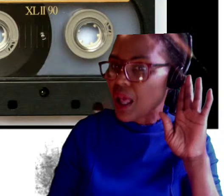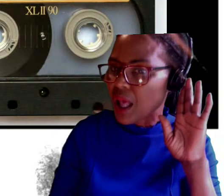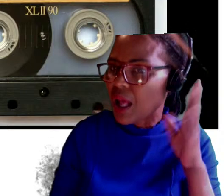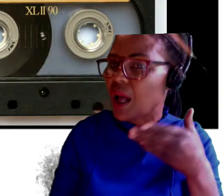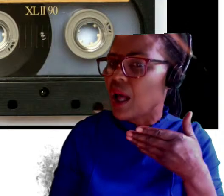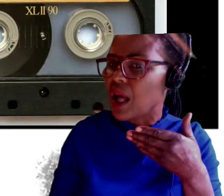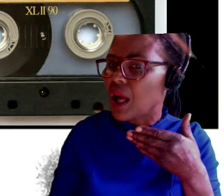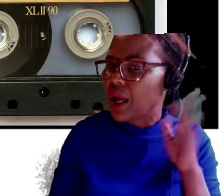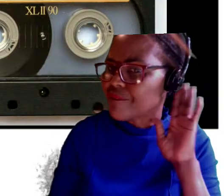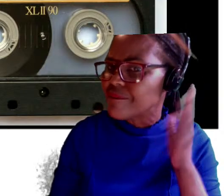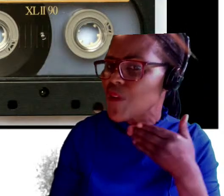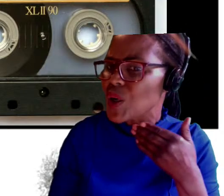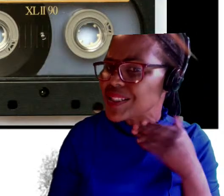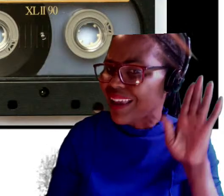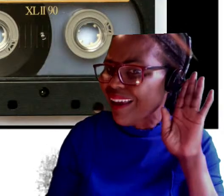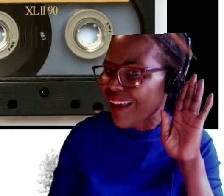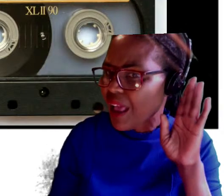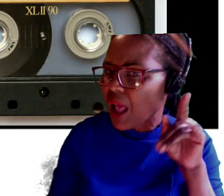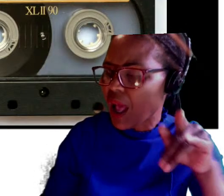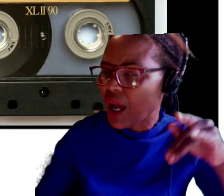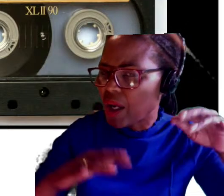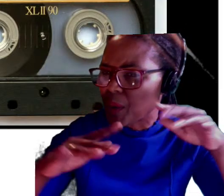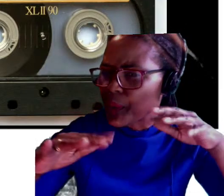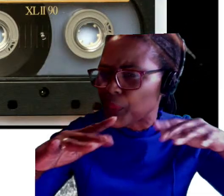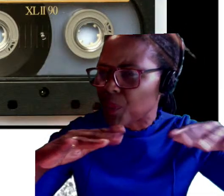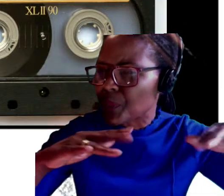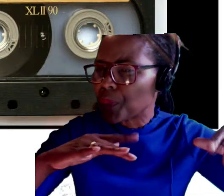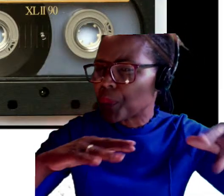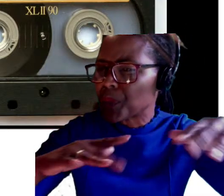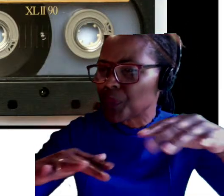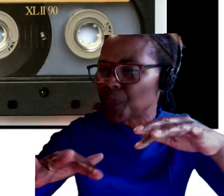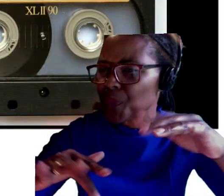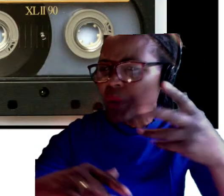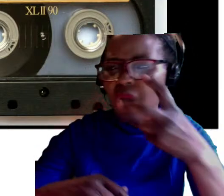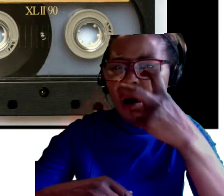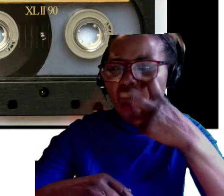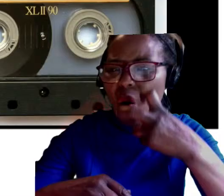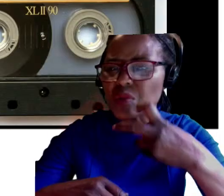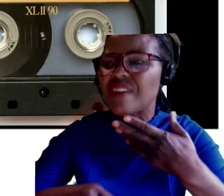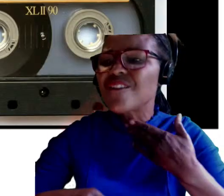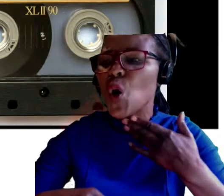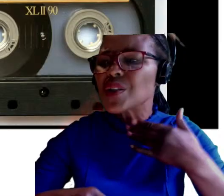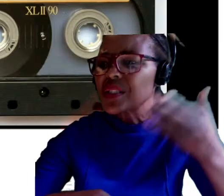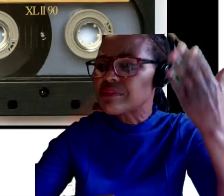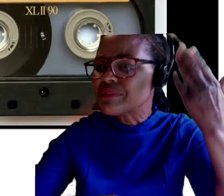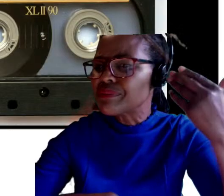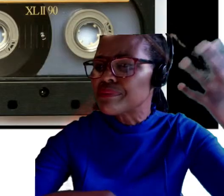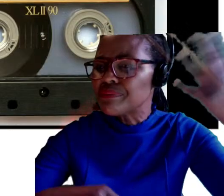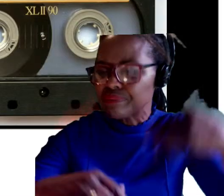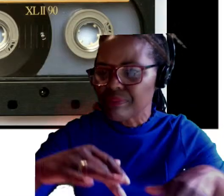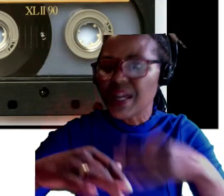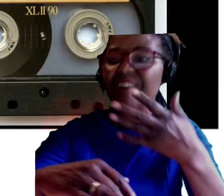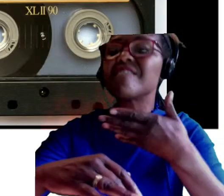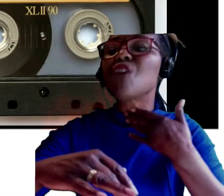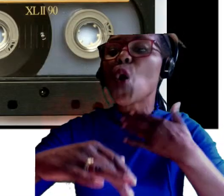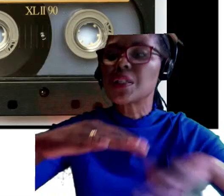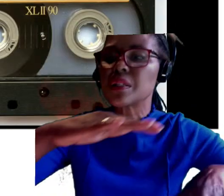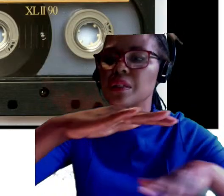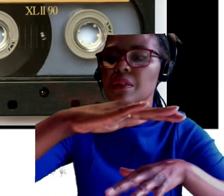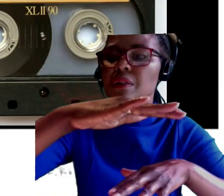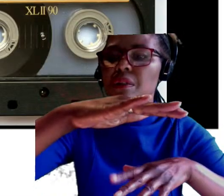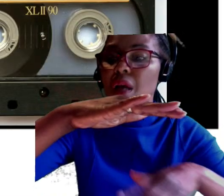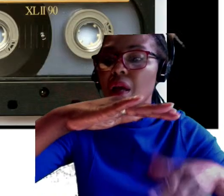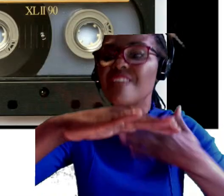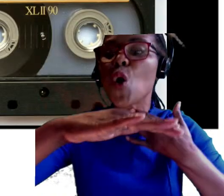background, this murmuring chorus of past voices, you know, beneath the latest soloist. About